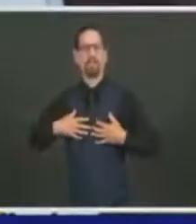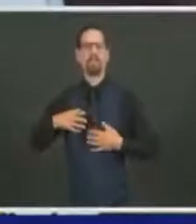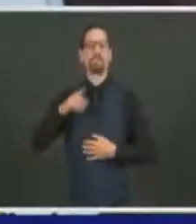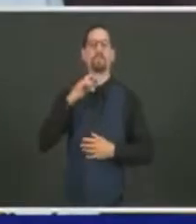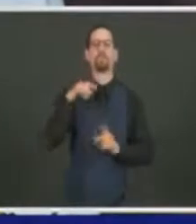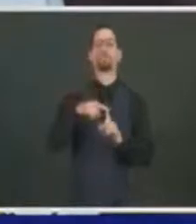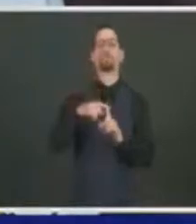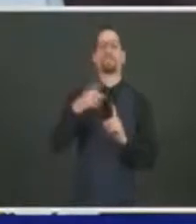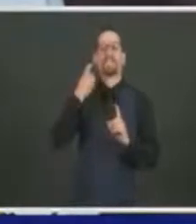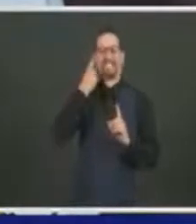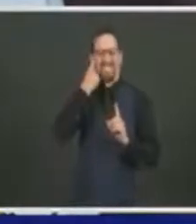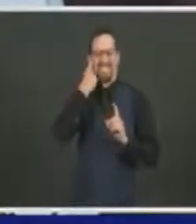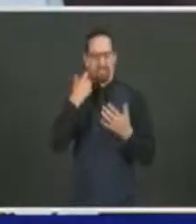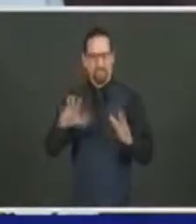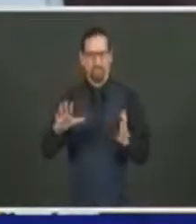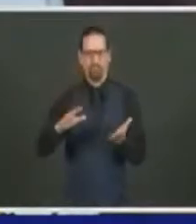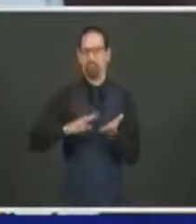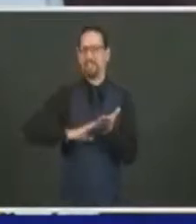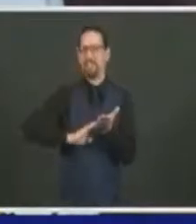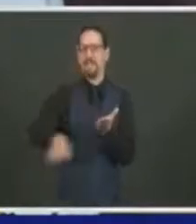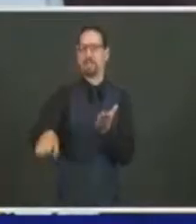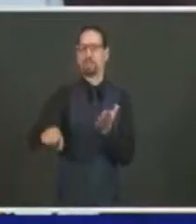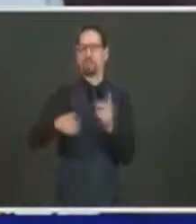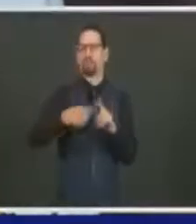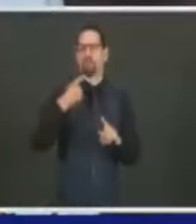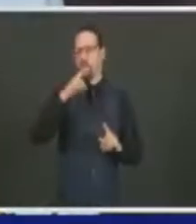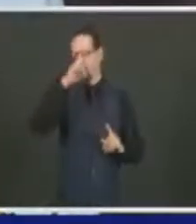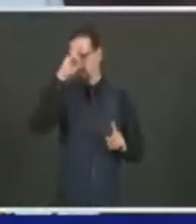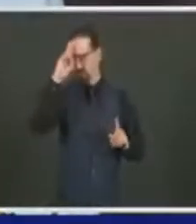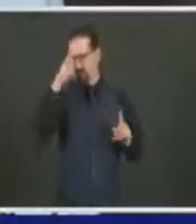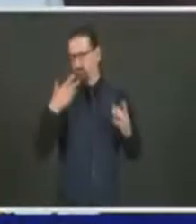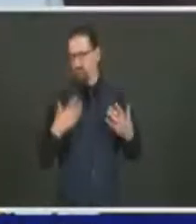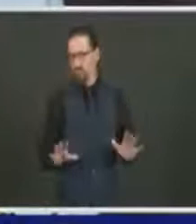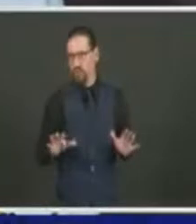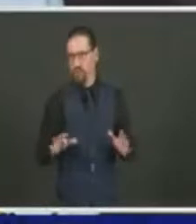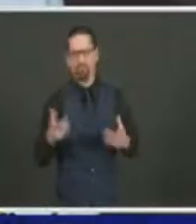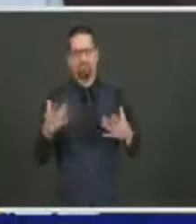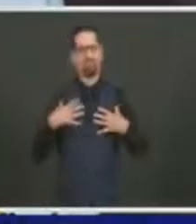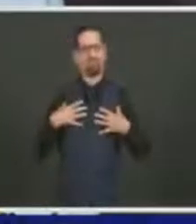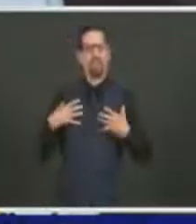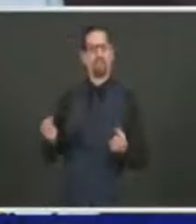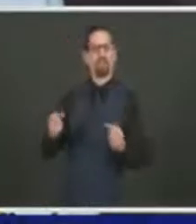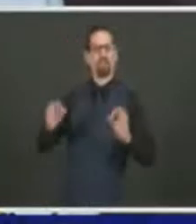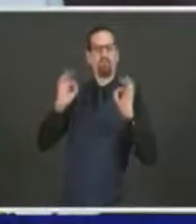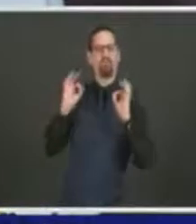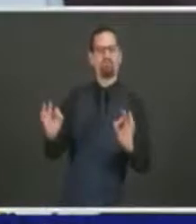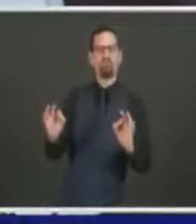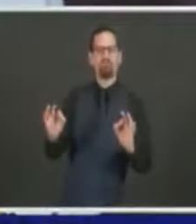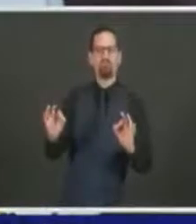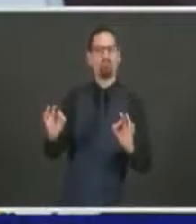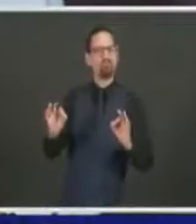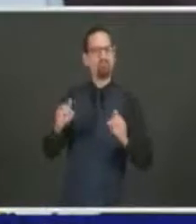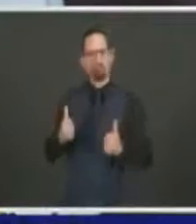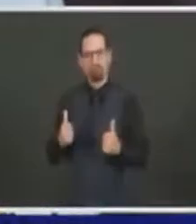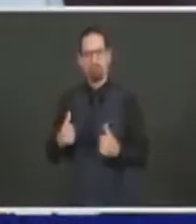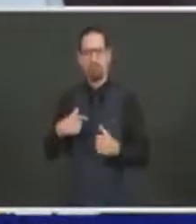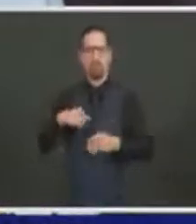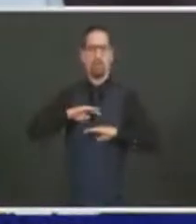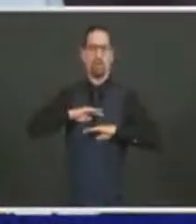the hospital yesterday in good condition. We're grateful for that piece of good news.